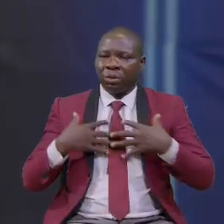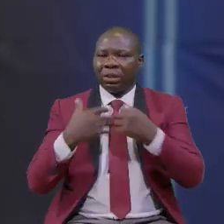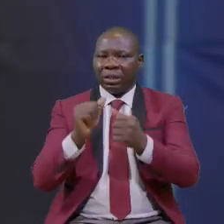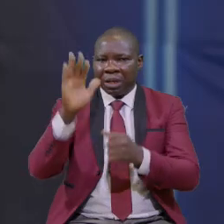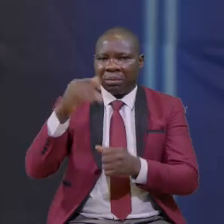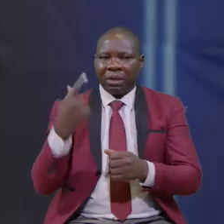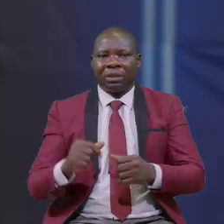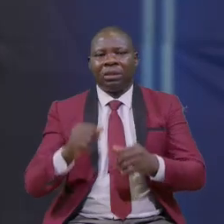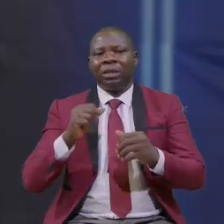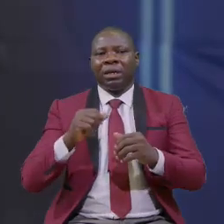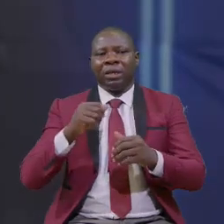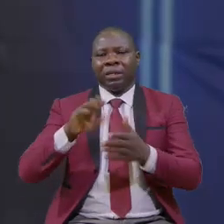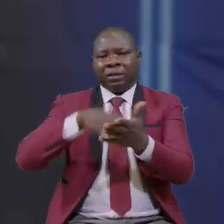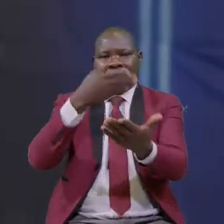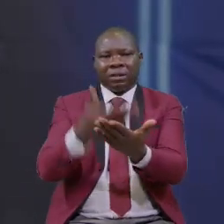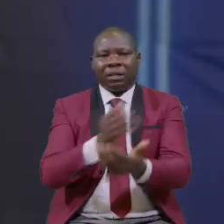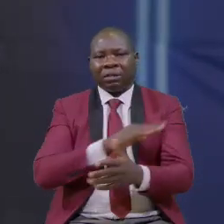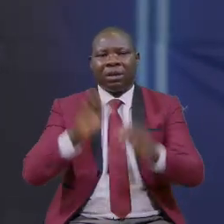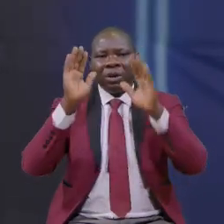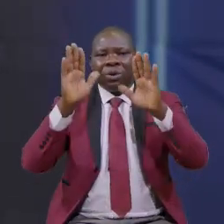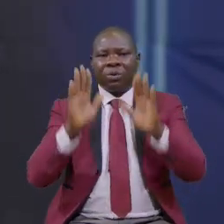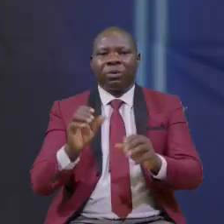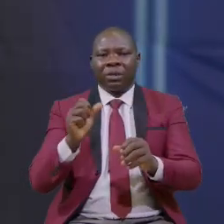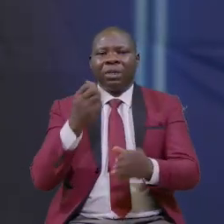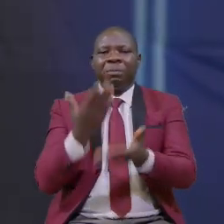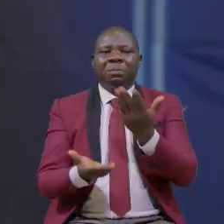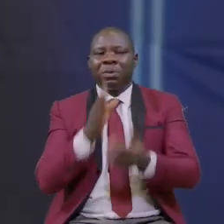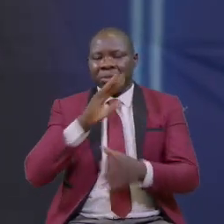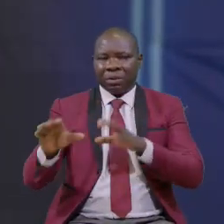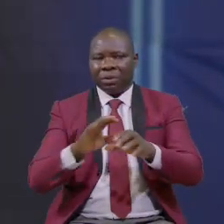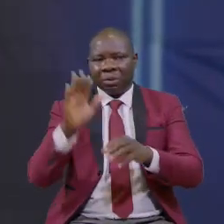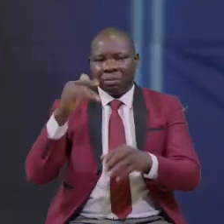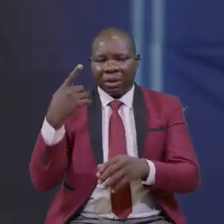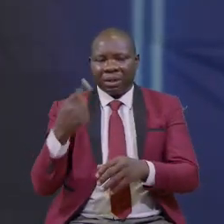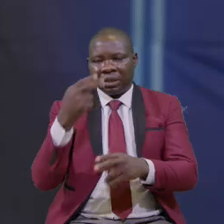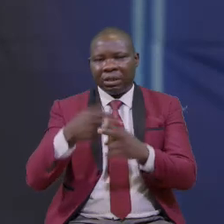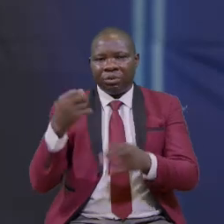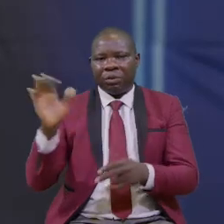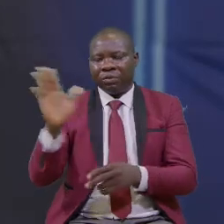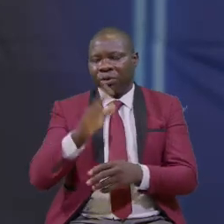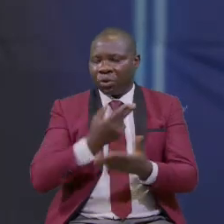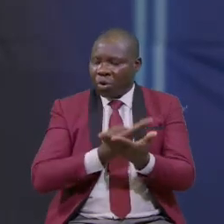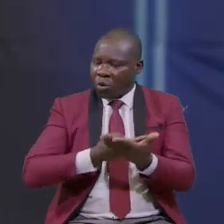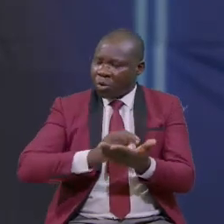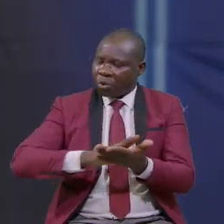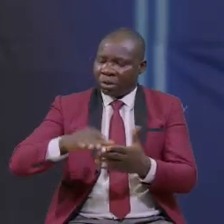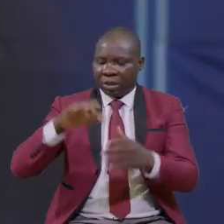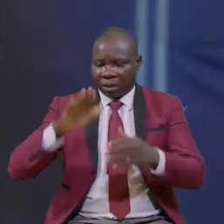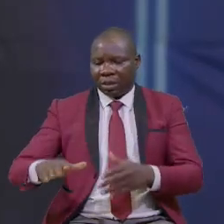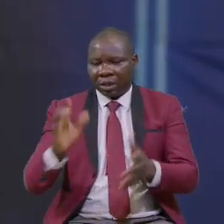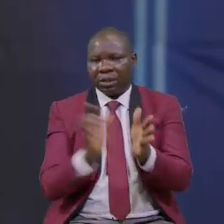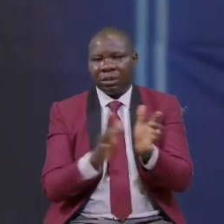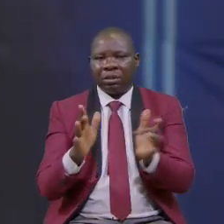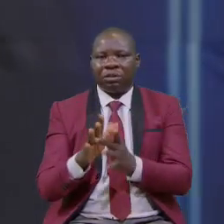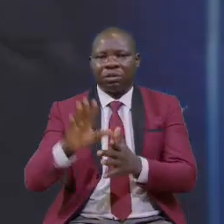be done by the name of thy holy child Jesus. Signs